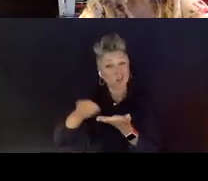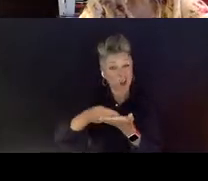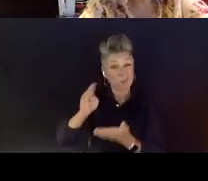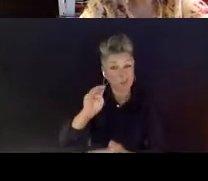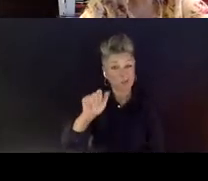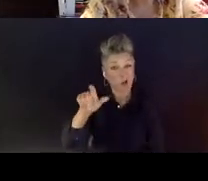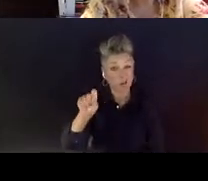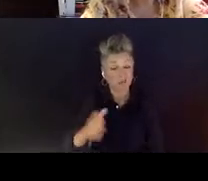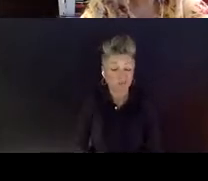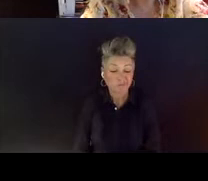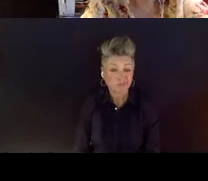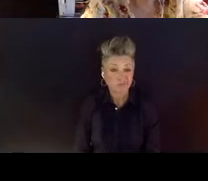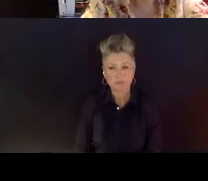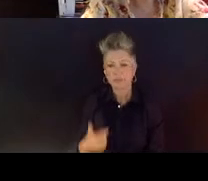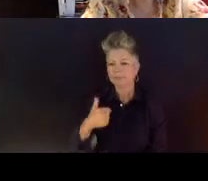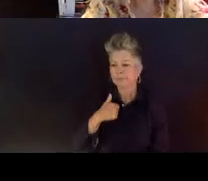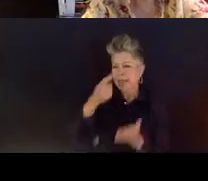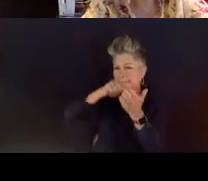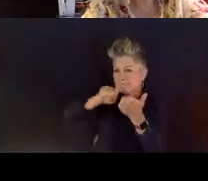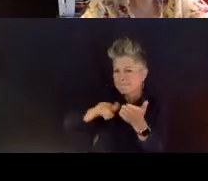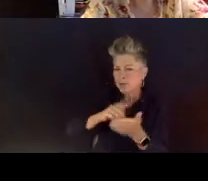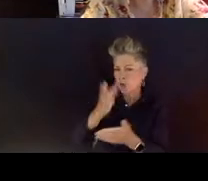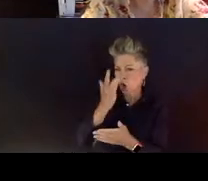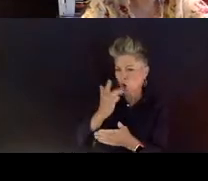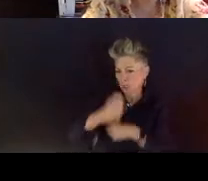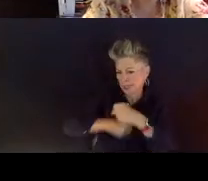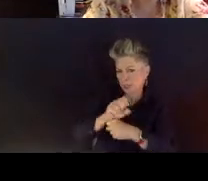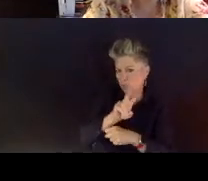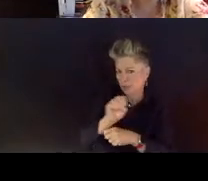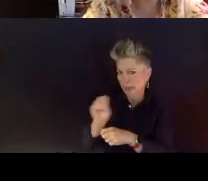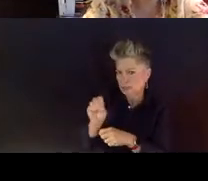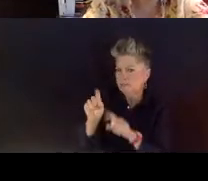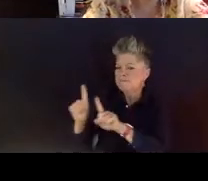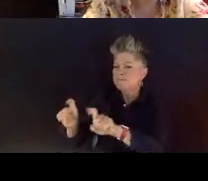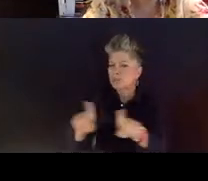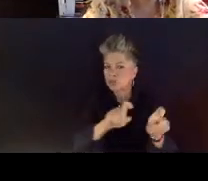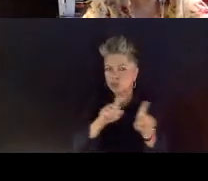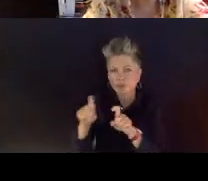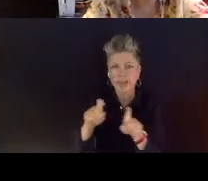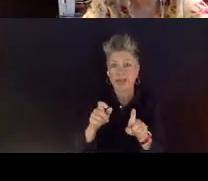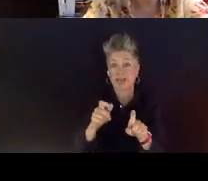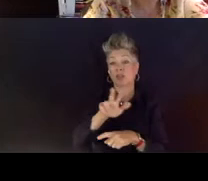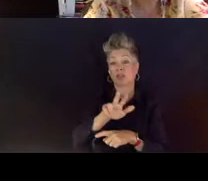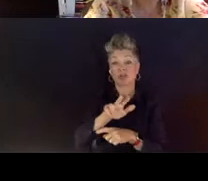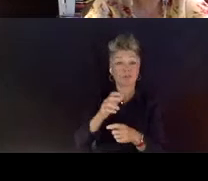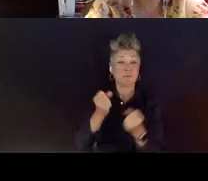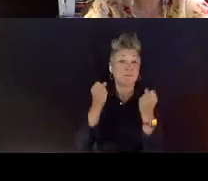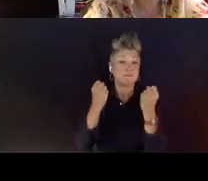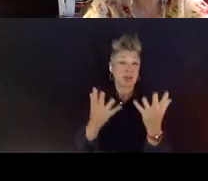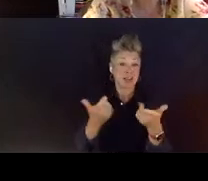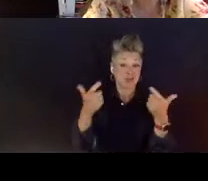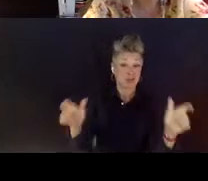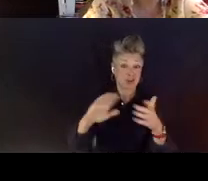I did a study in the early 2000s surveying the 10 largest California cities, and I found that